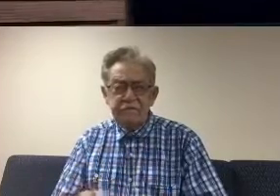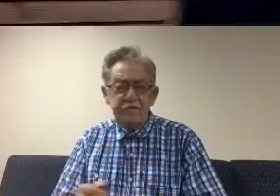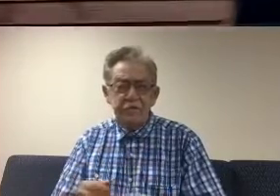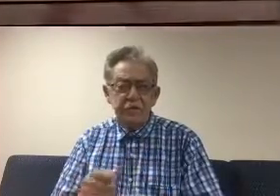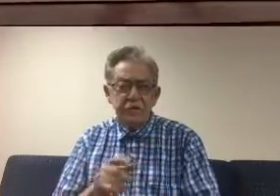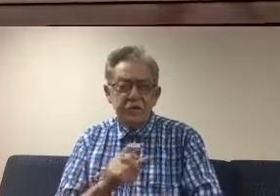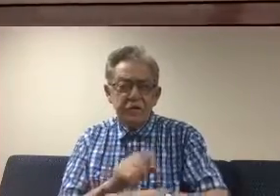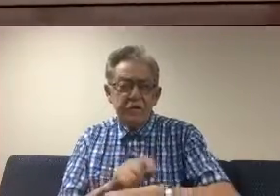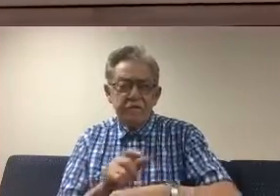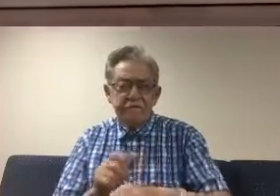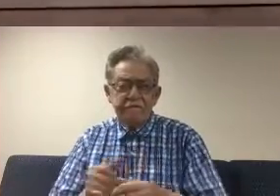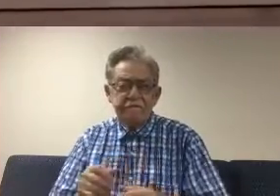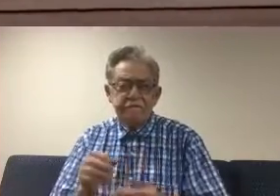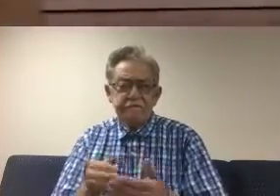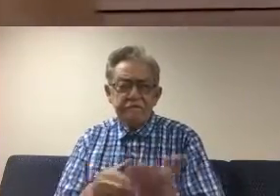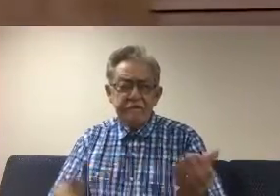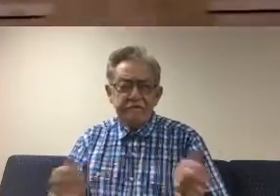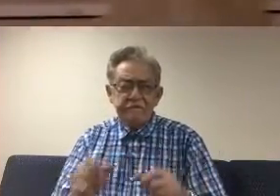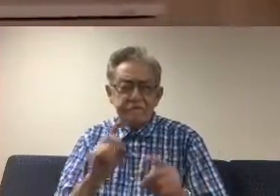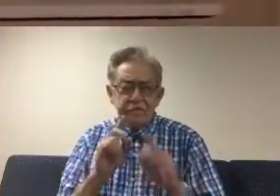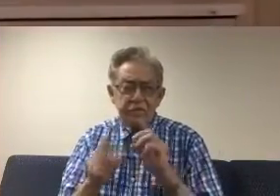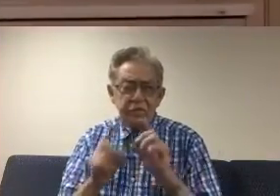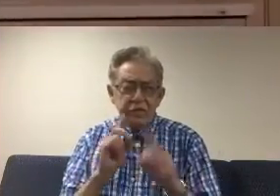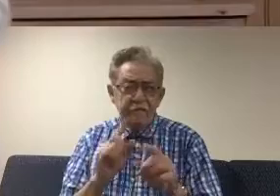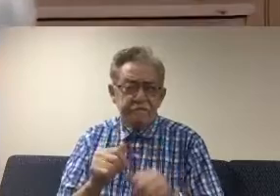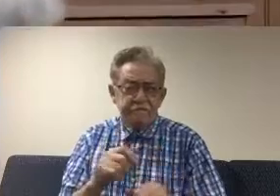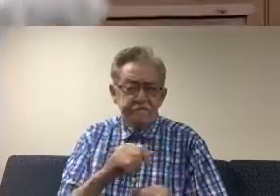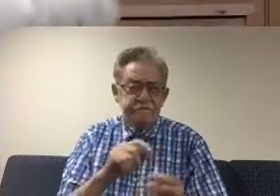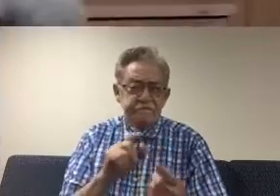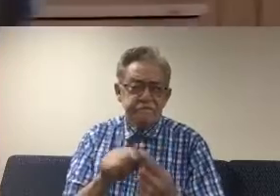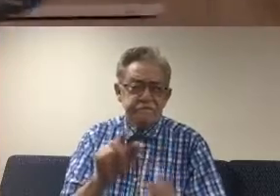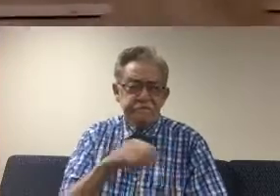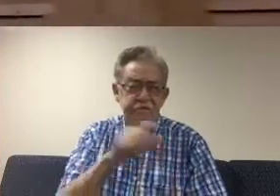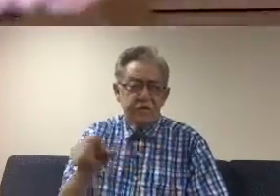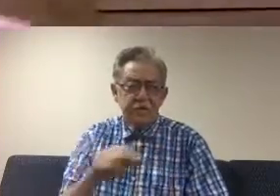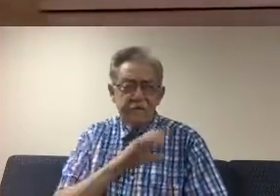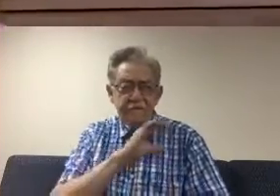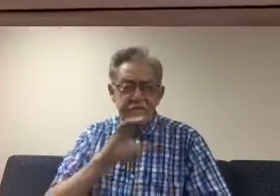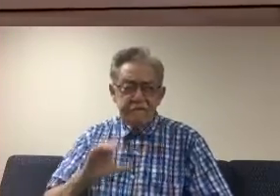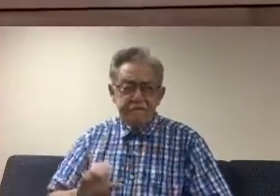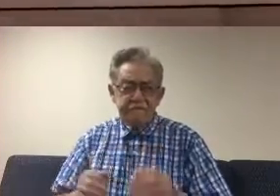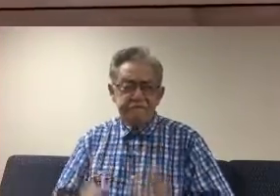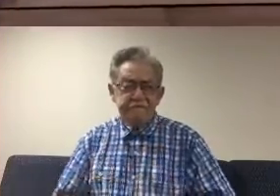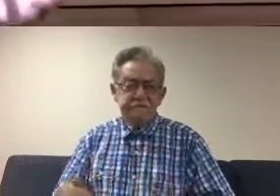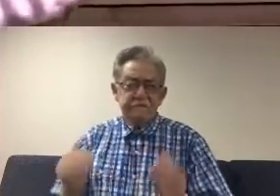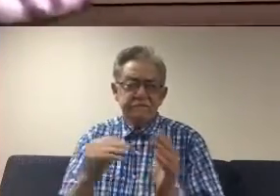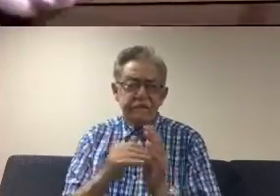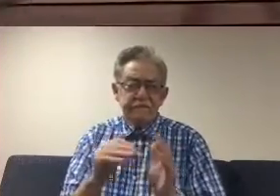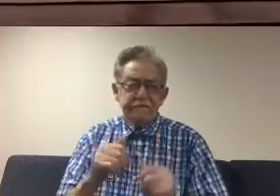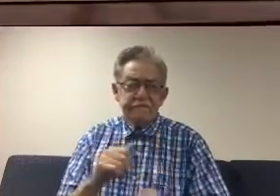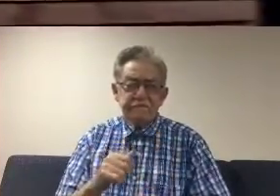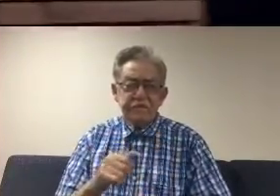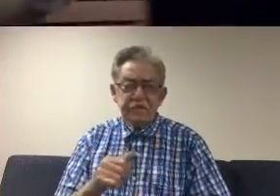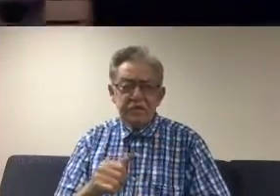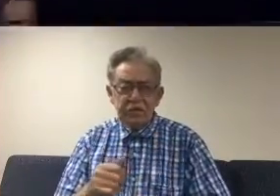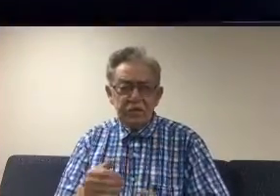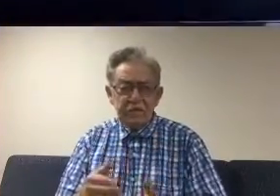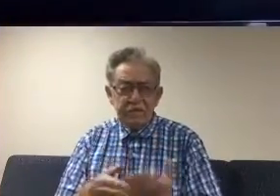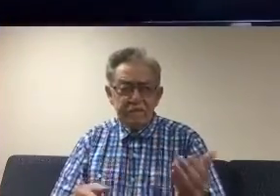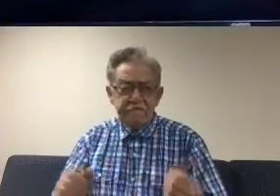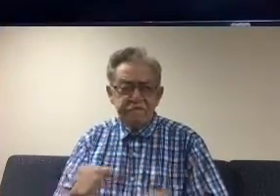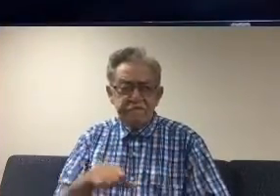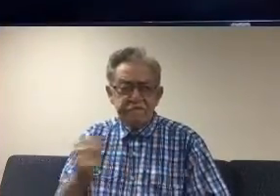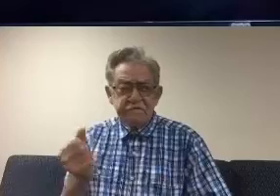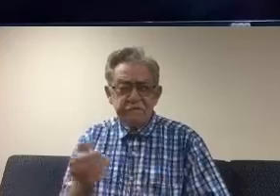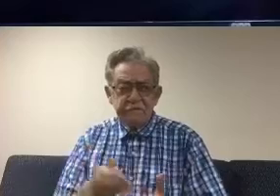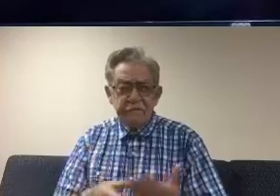some of the stuff that you're being told that Christians are against, Christians are not against, and they haven't been against. And some of this other stuff